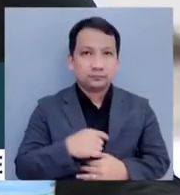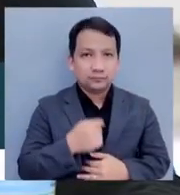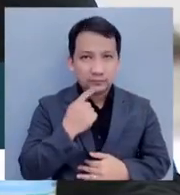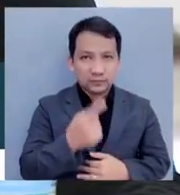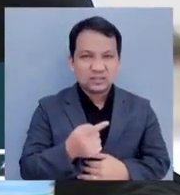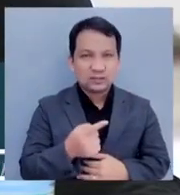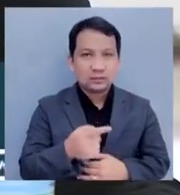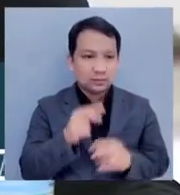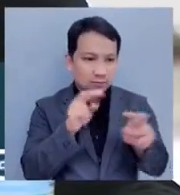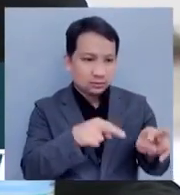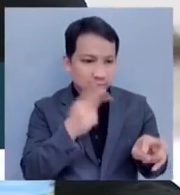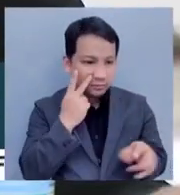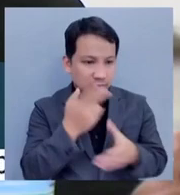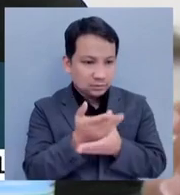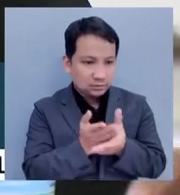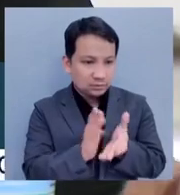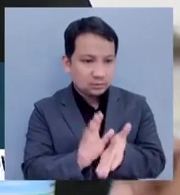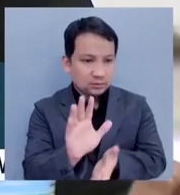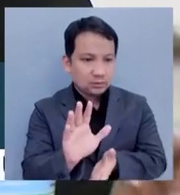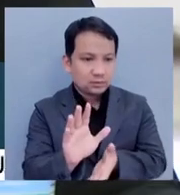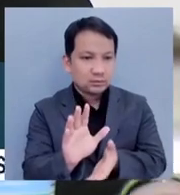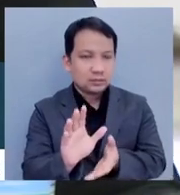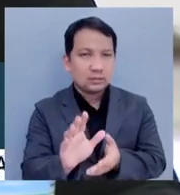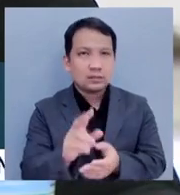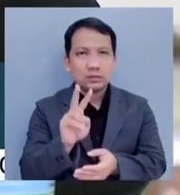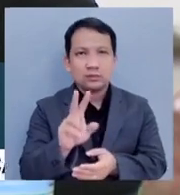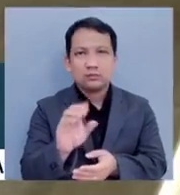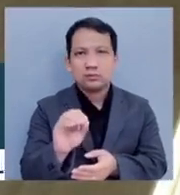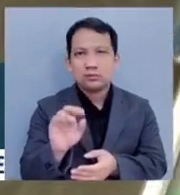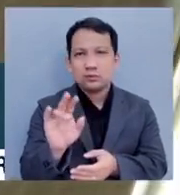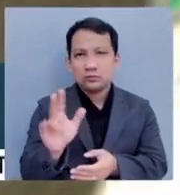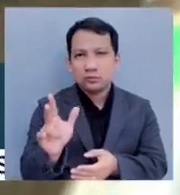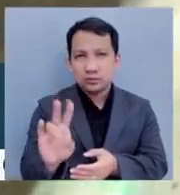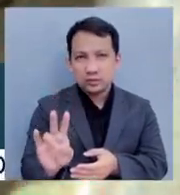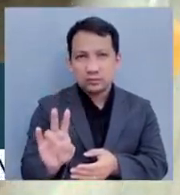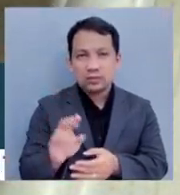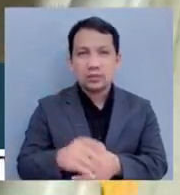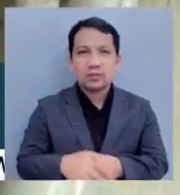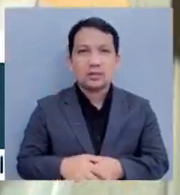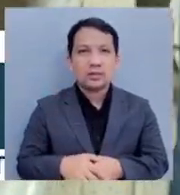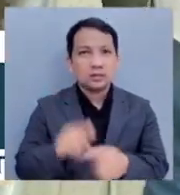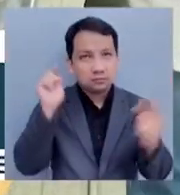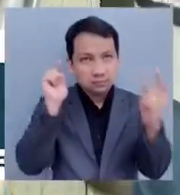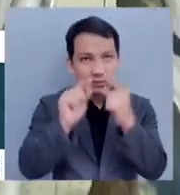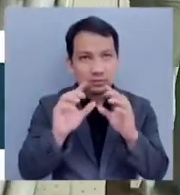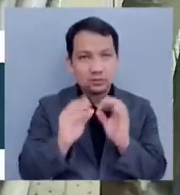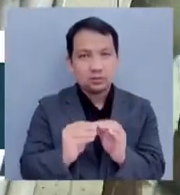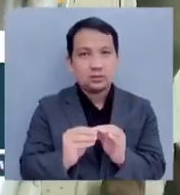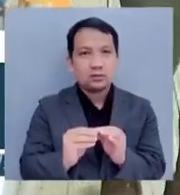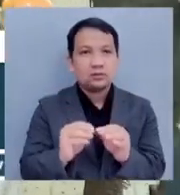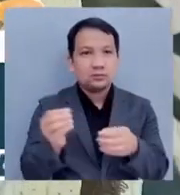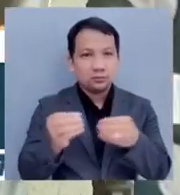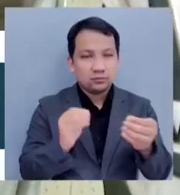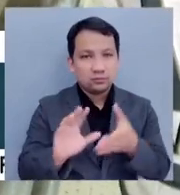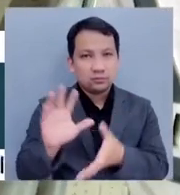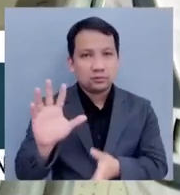looking into the partial operability of 2027. Ang target na natin is full operations